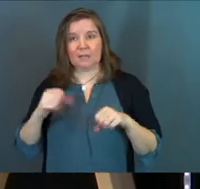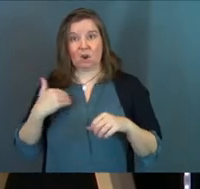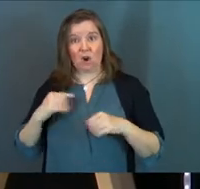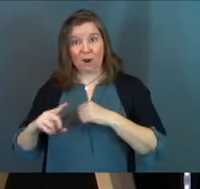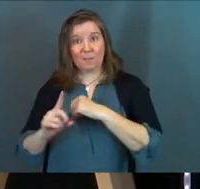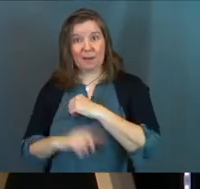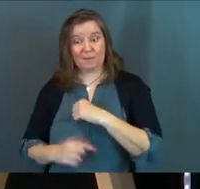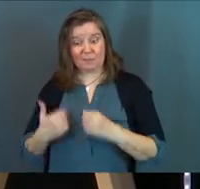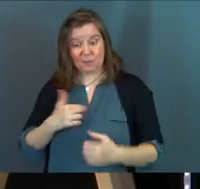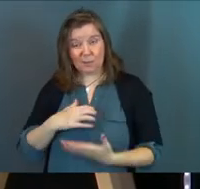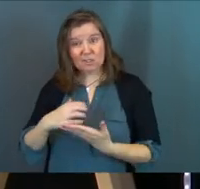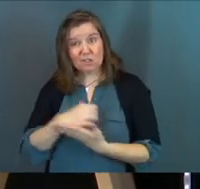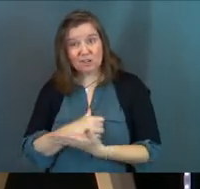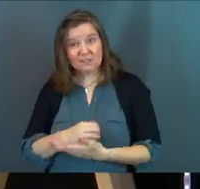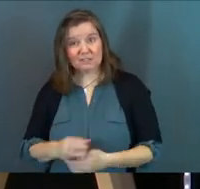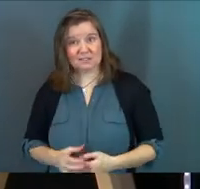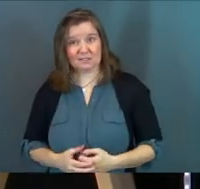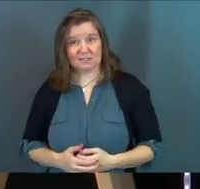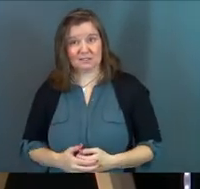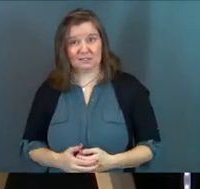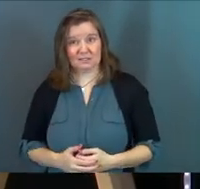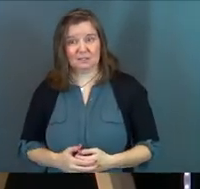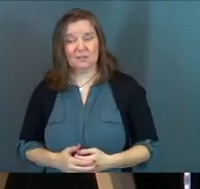our punishment that we deserved?